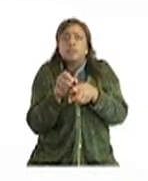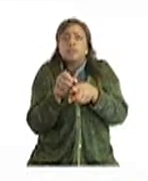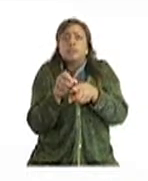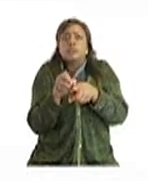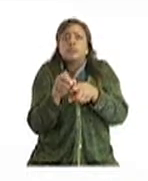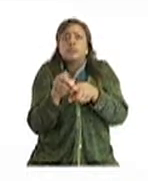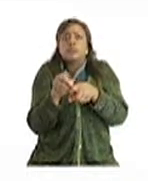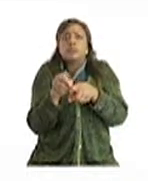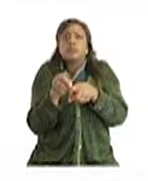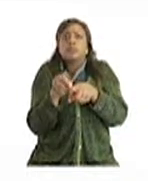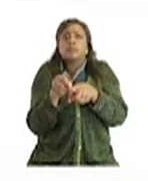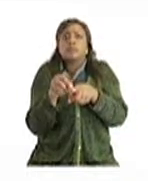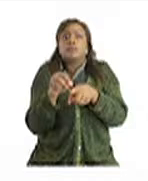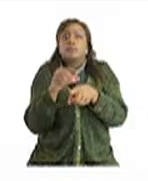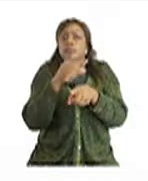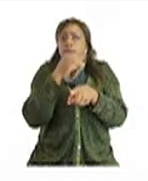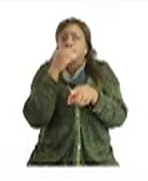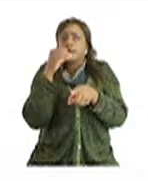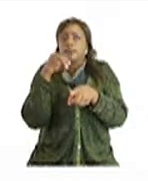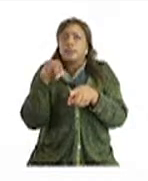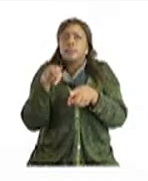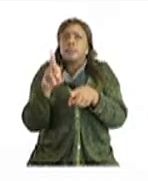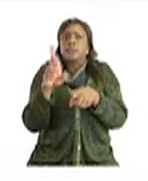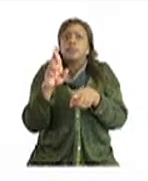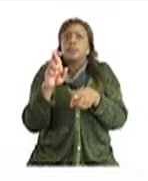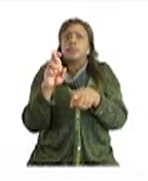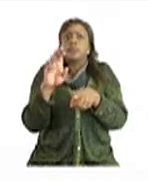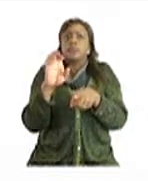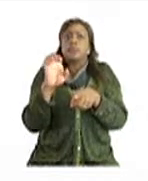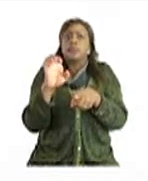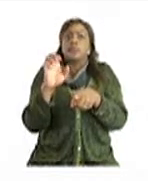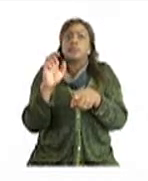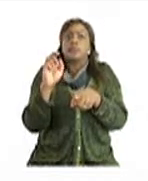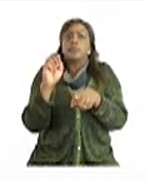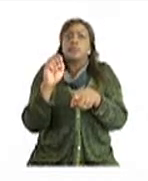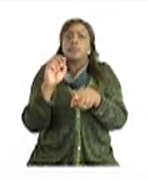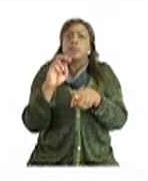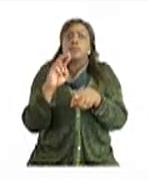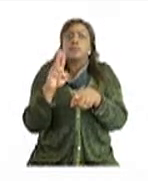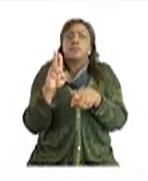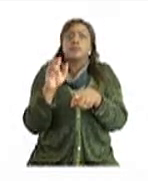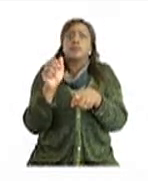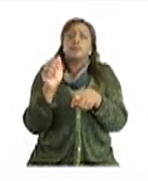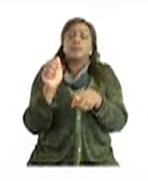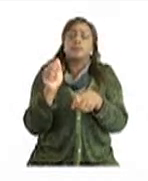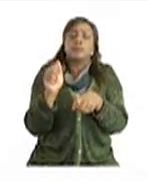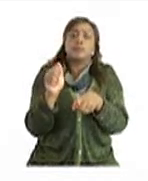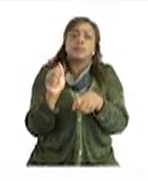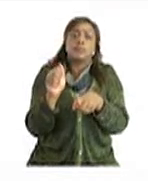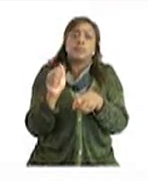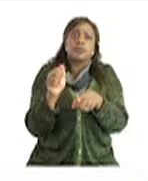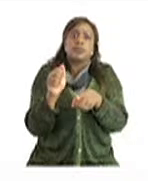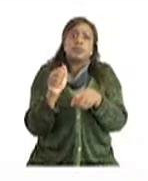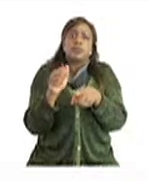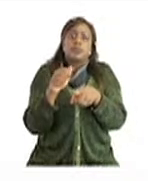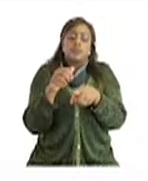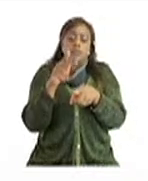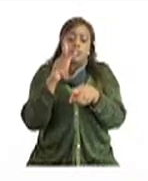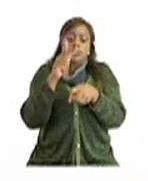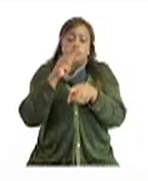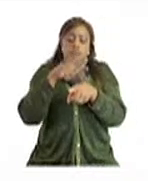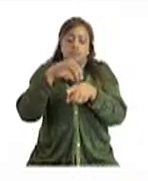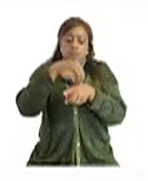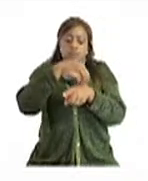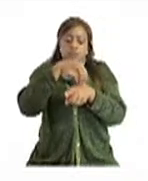and healthy. And then from there, we have the prostate gland, which is responsible for